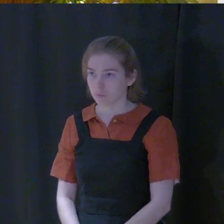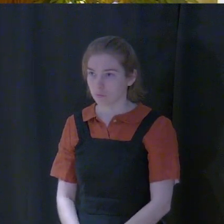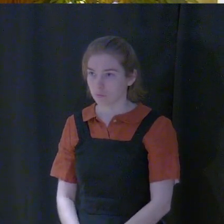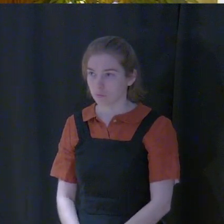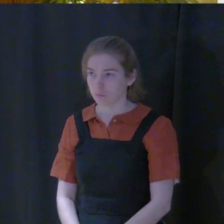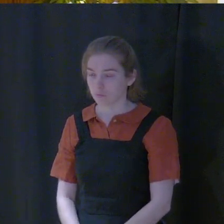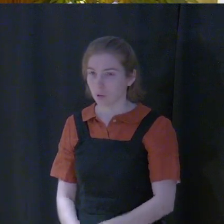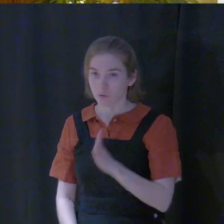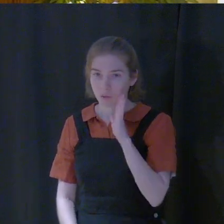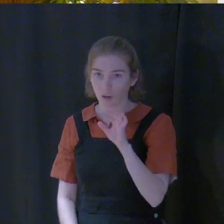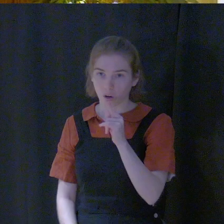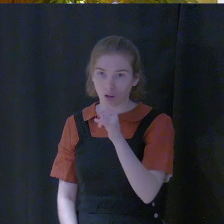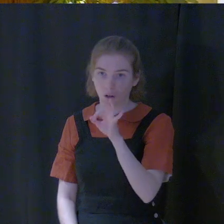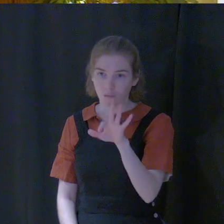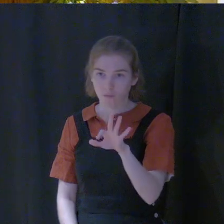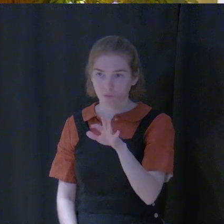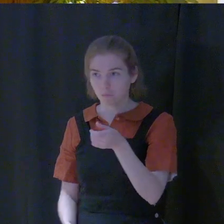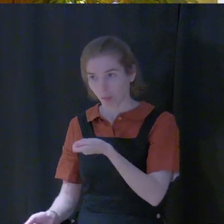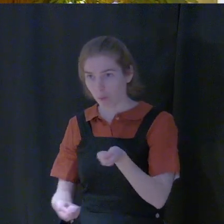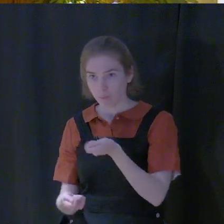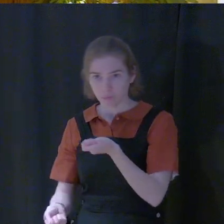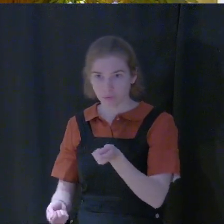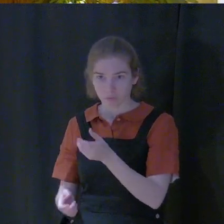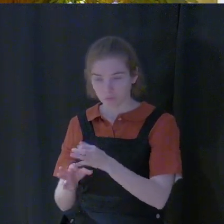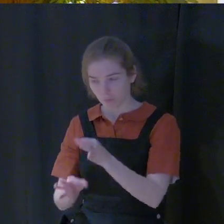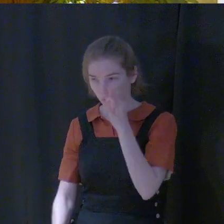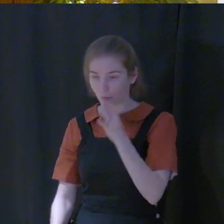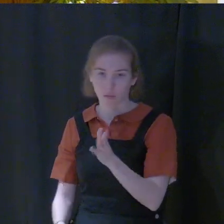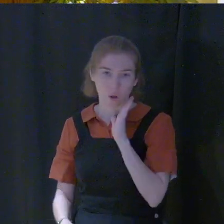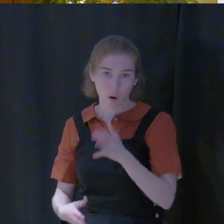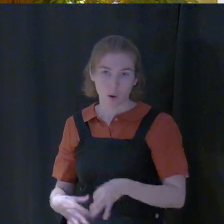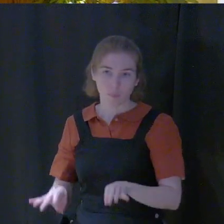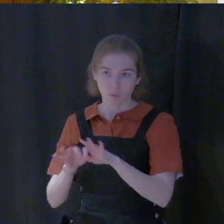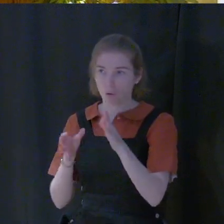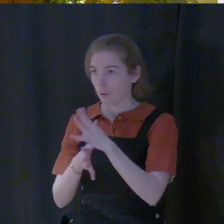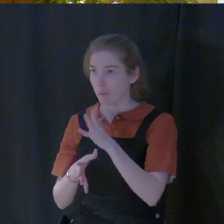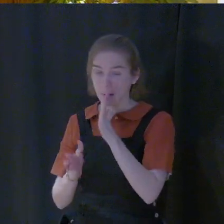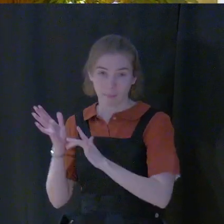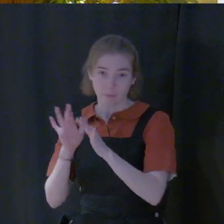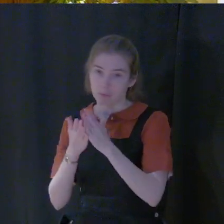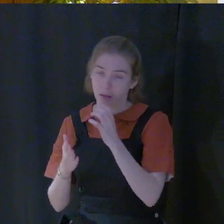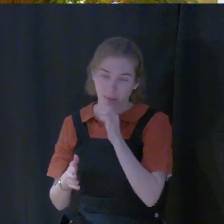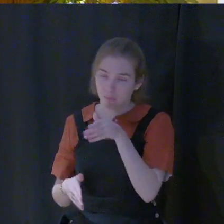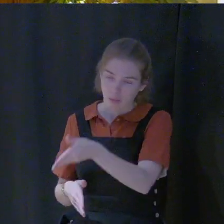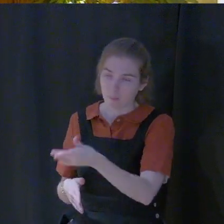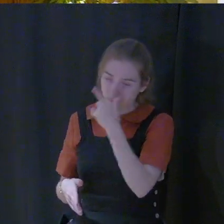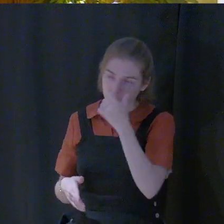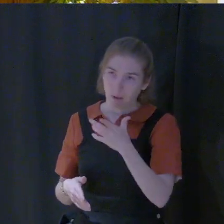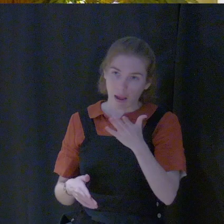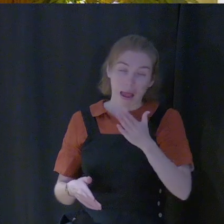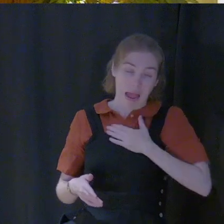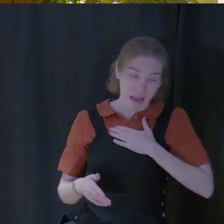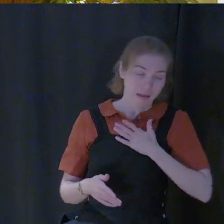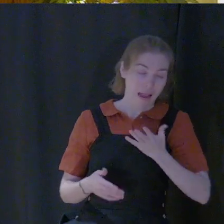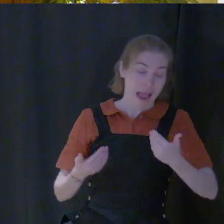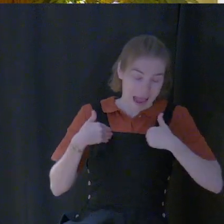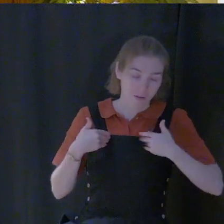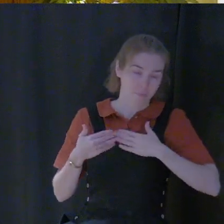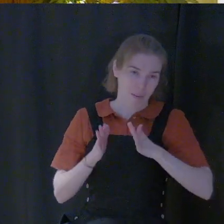Golf clubs. Golf clubs are a priority. My Bible's not there because my Bible's here. Okay?